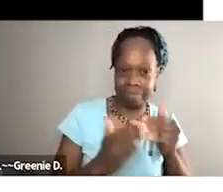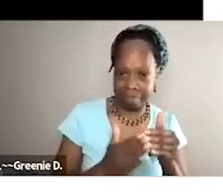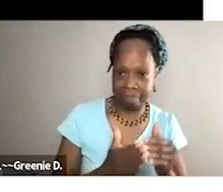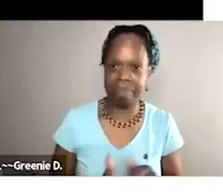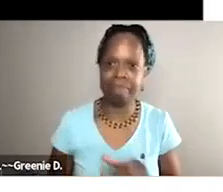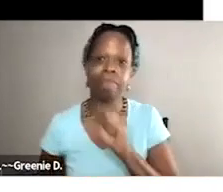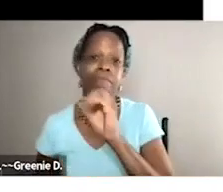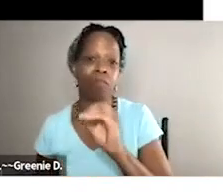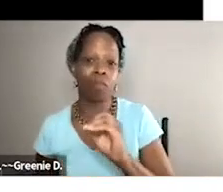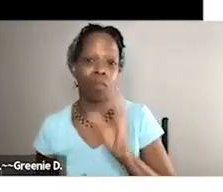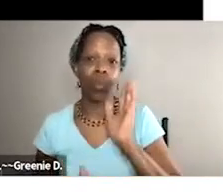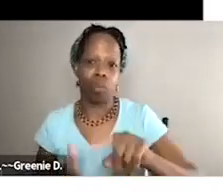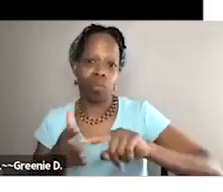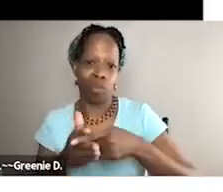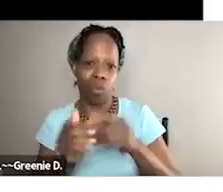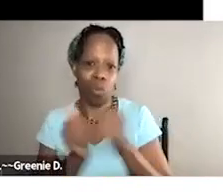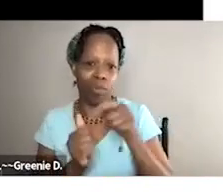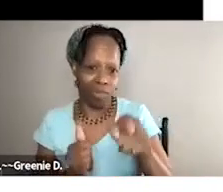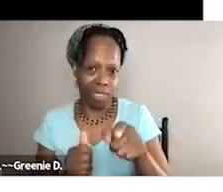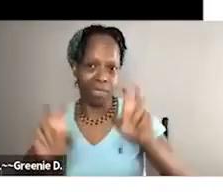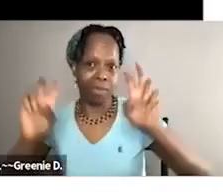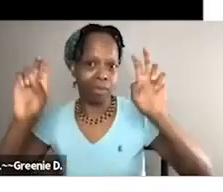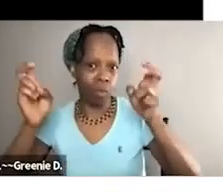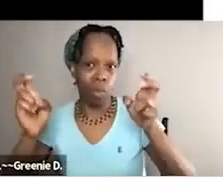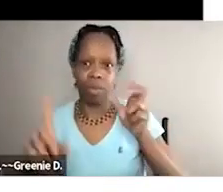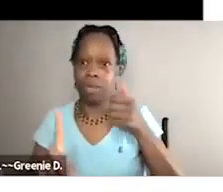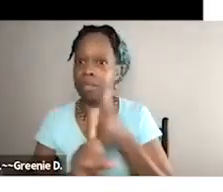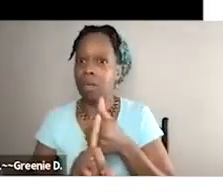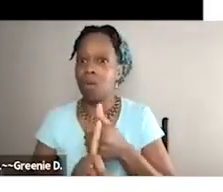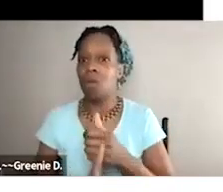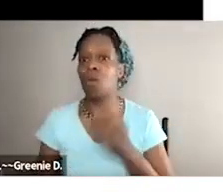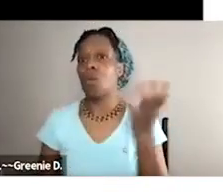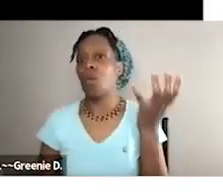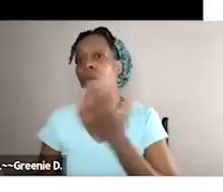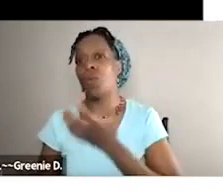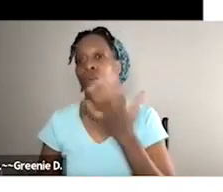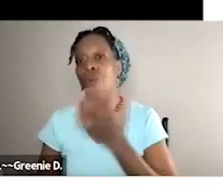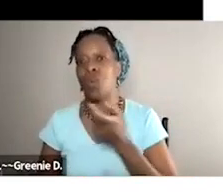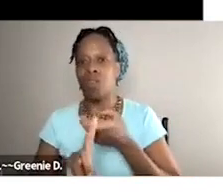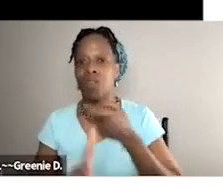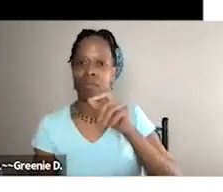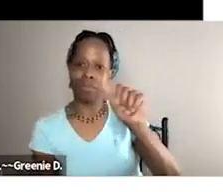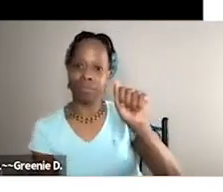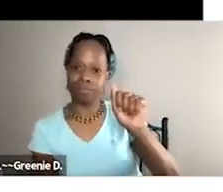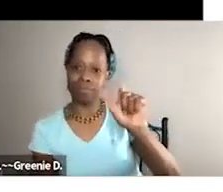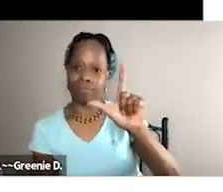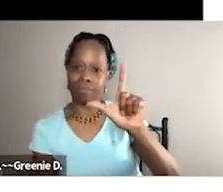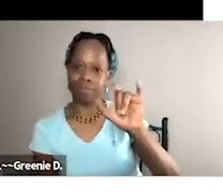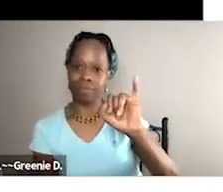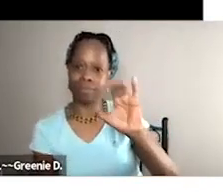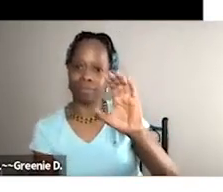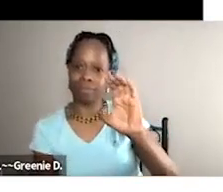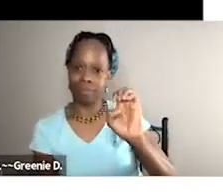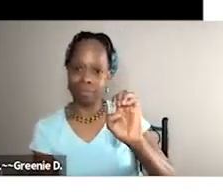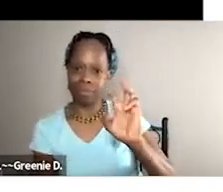So we're going to start out with this fabulous quote from Alice Wong, which really speaks to